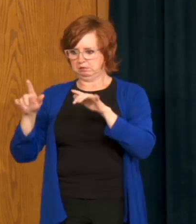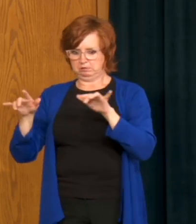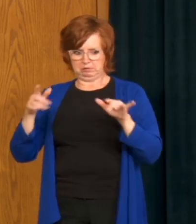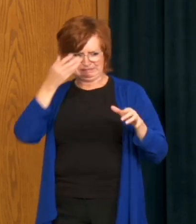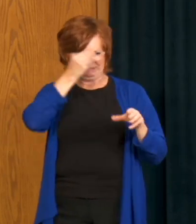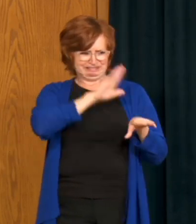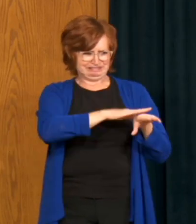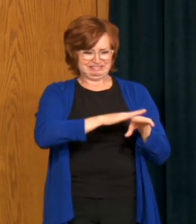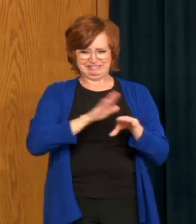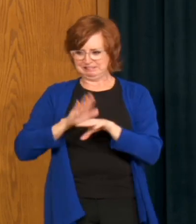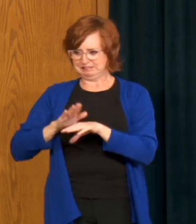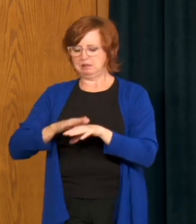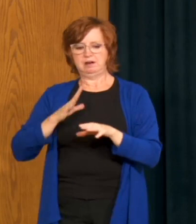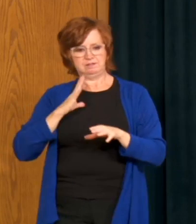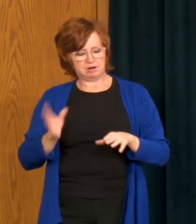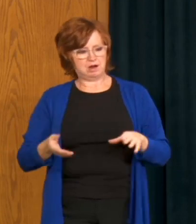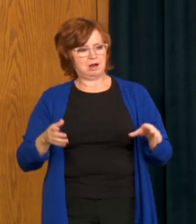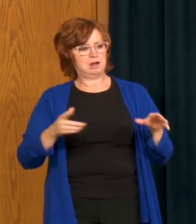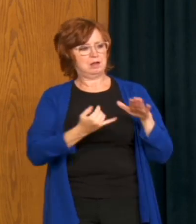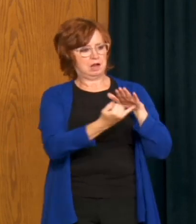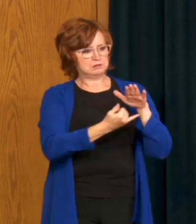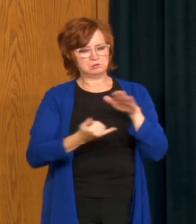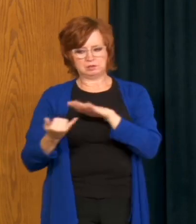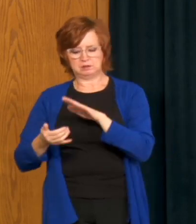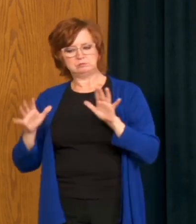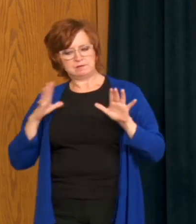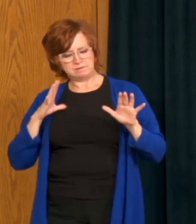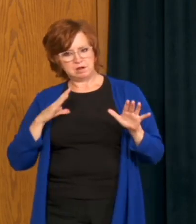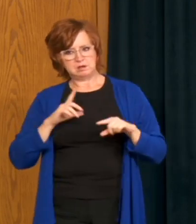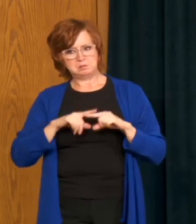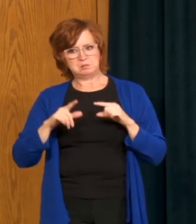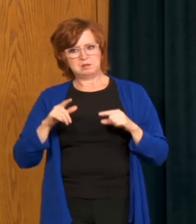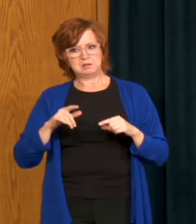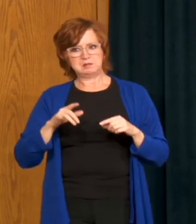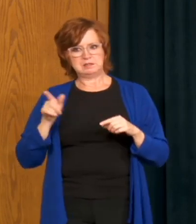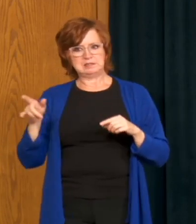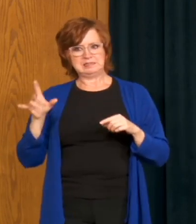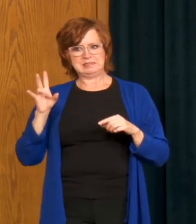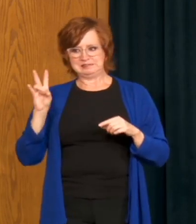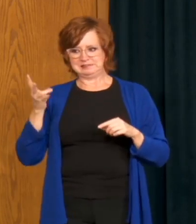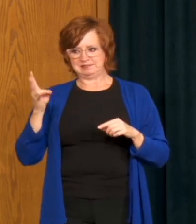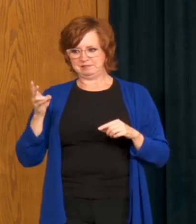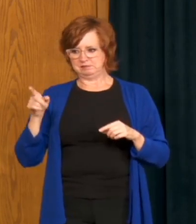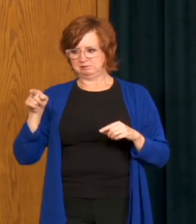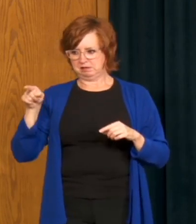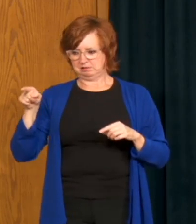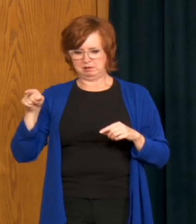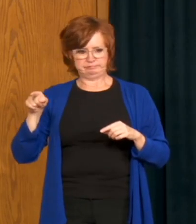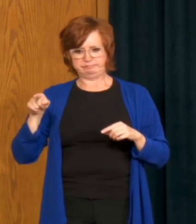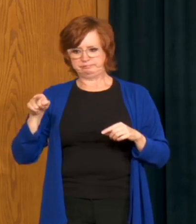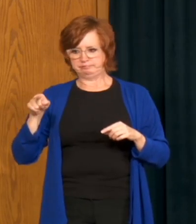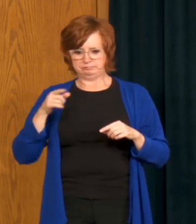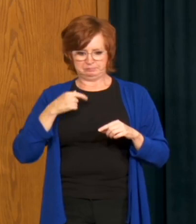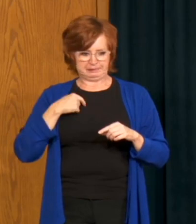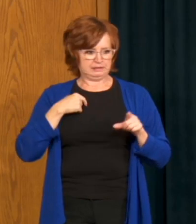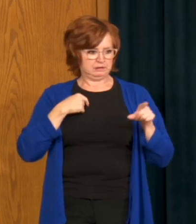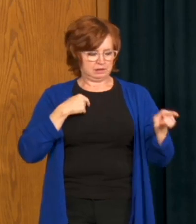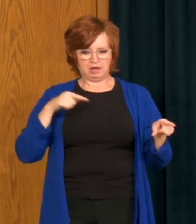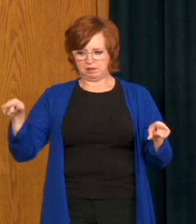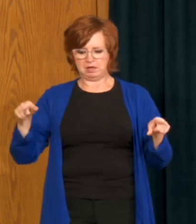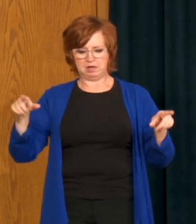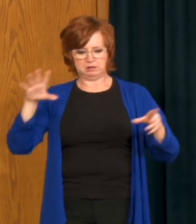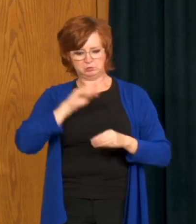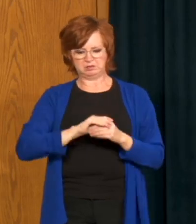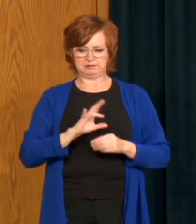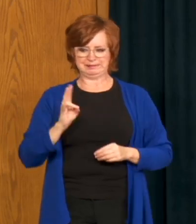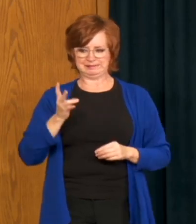you have maybe 7 cases in a town of 500. What does it mean to that town? Nothing at all. On the other hand, you